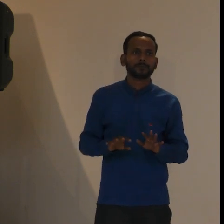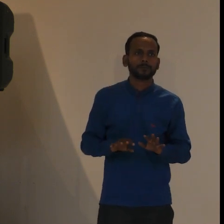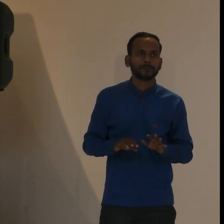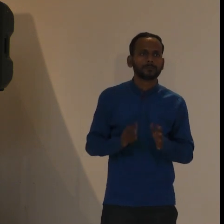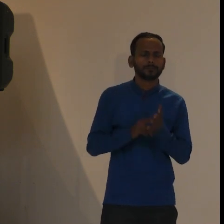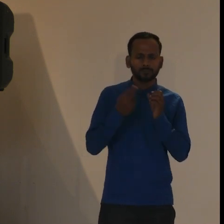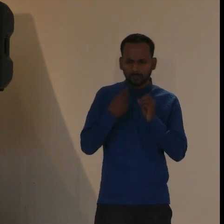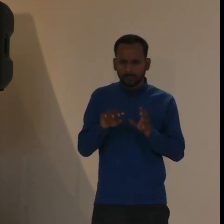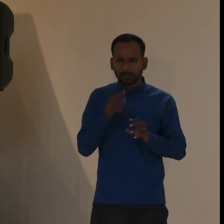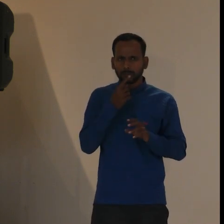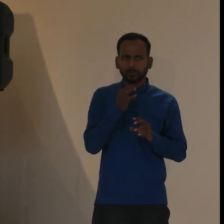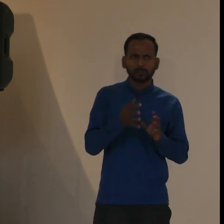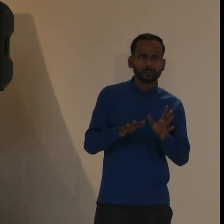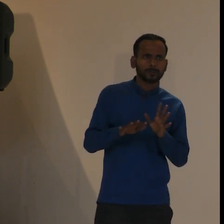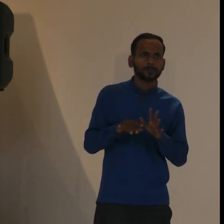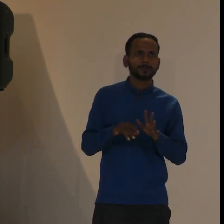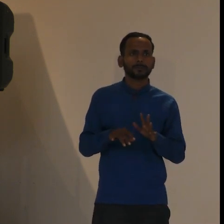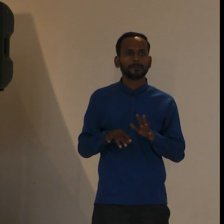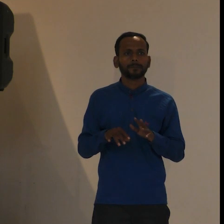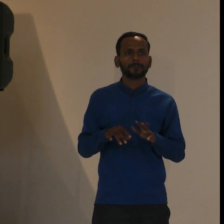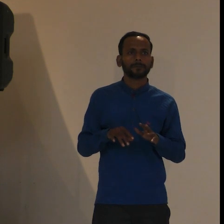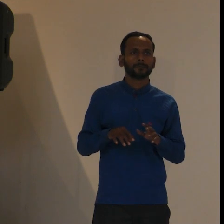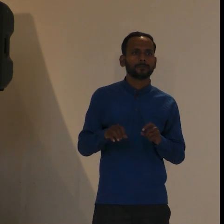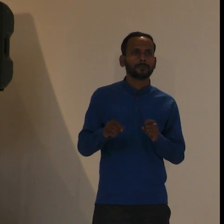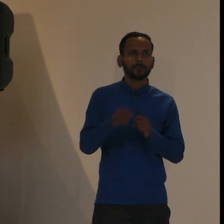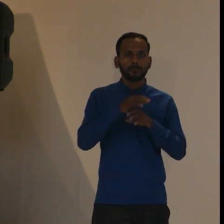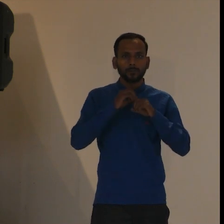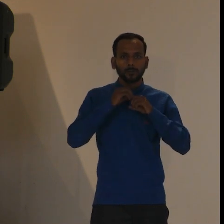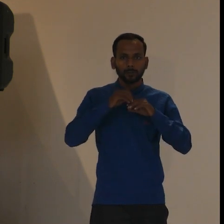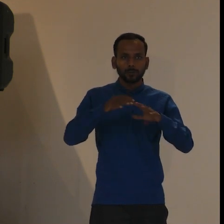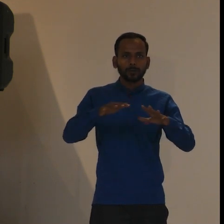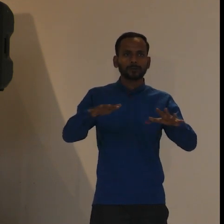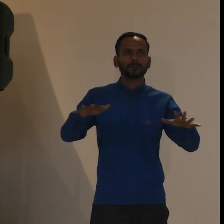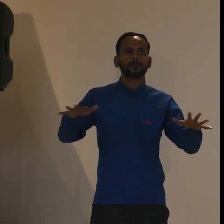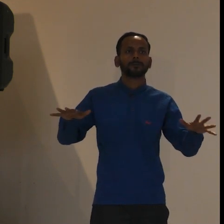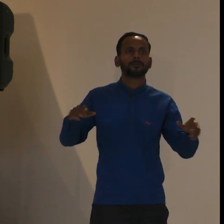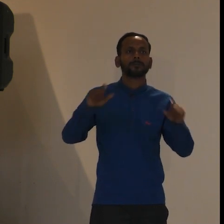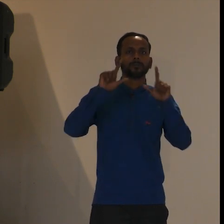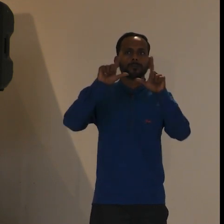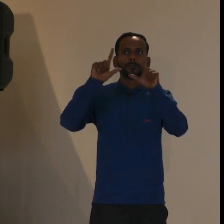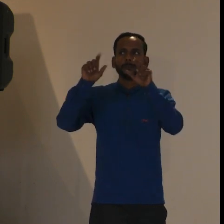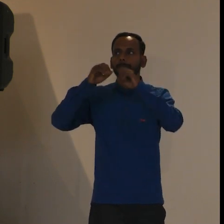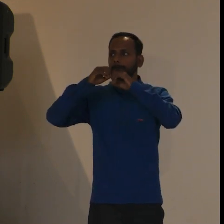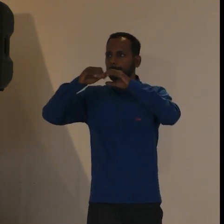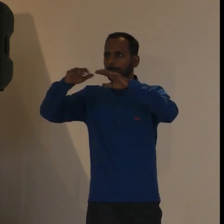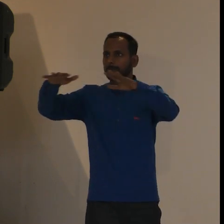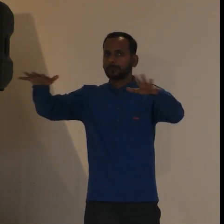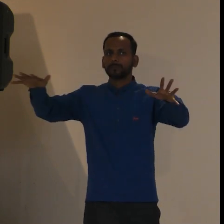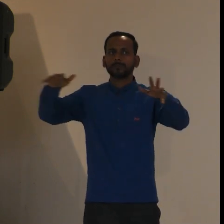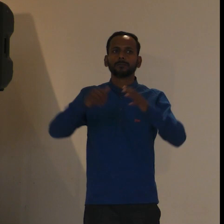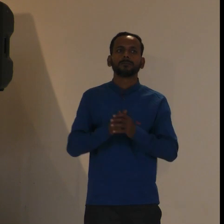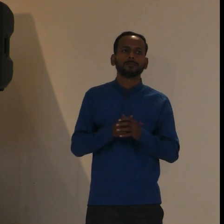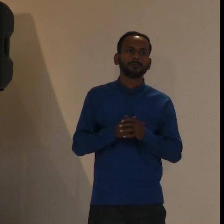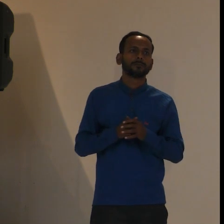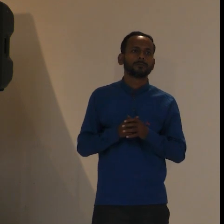just to, because that would just give you the circulation of these images, and some of the things